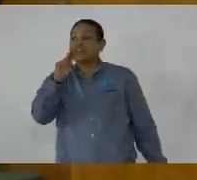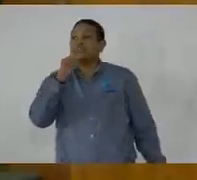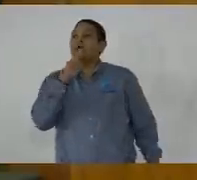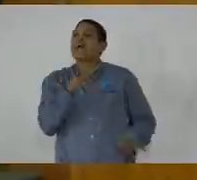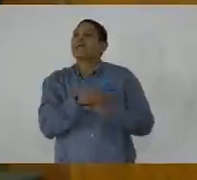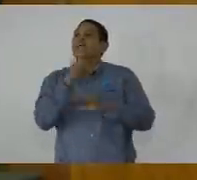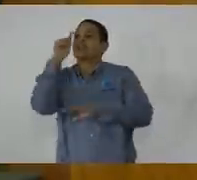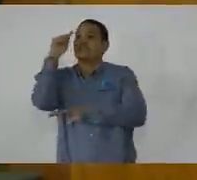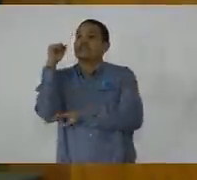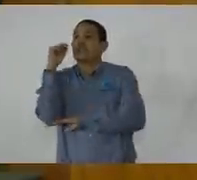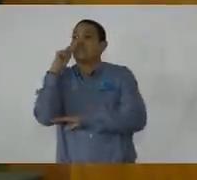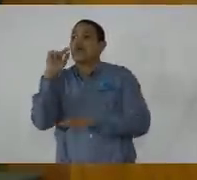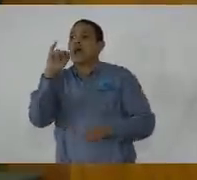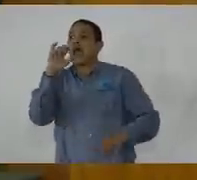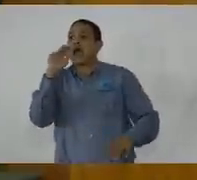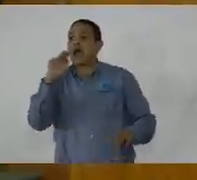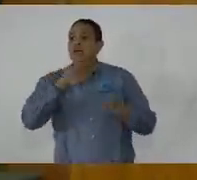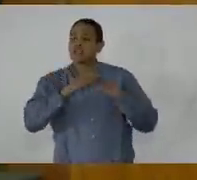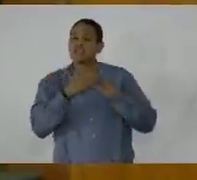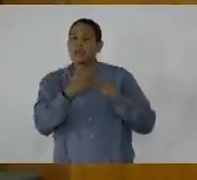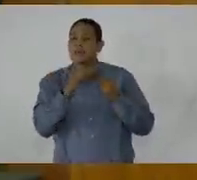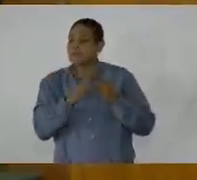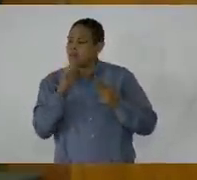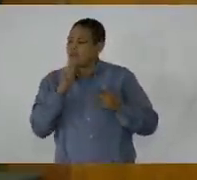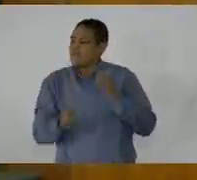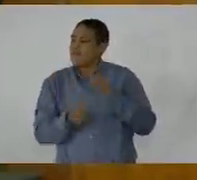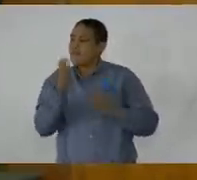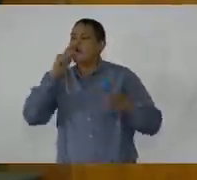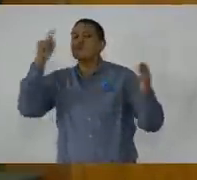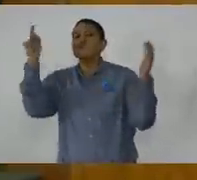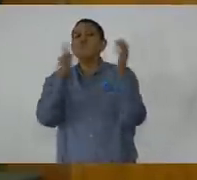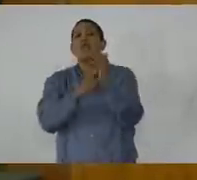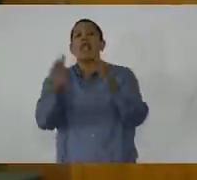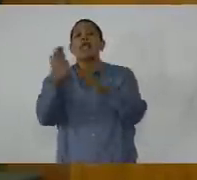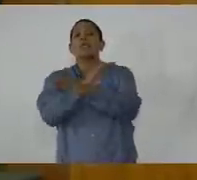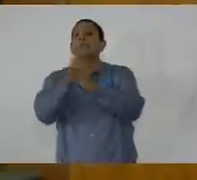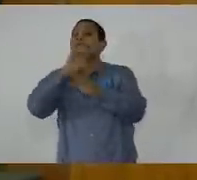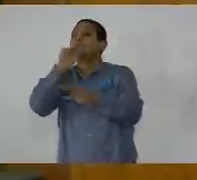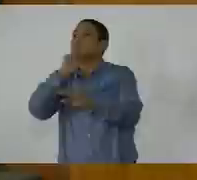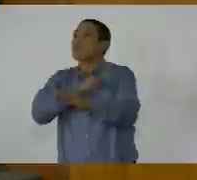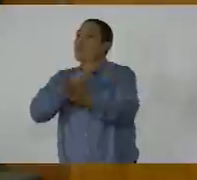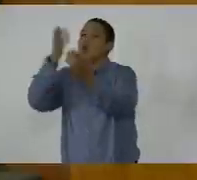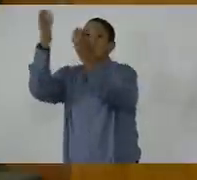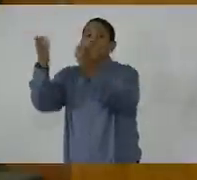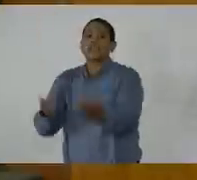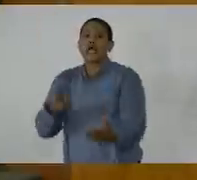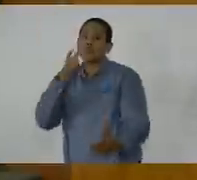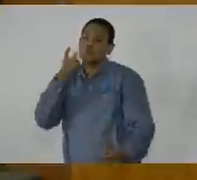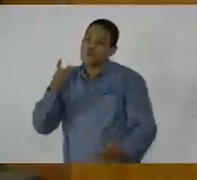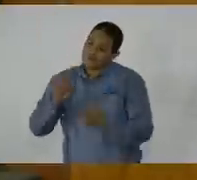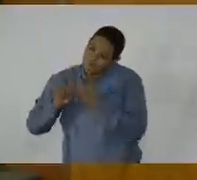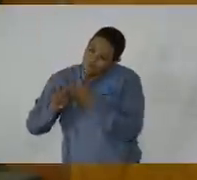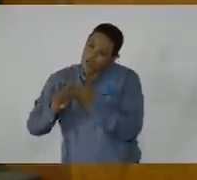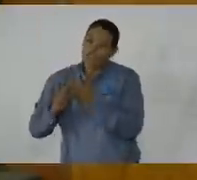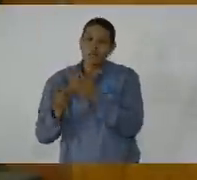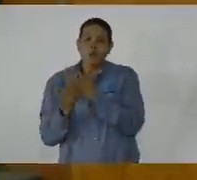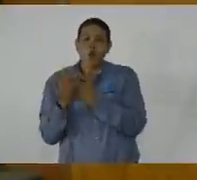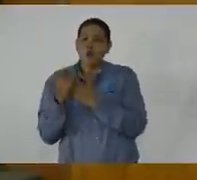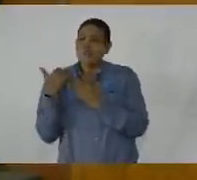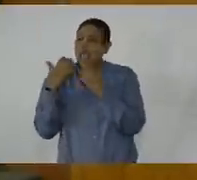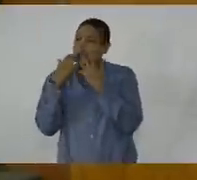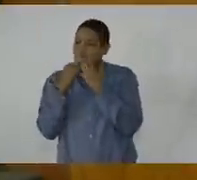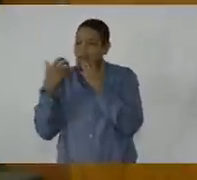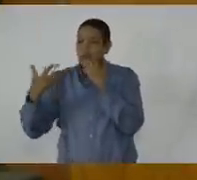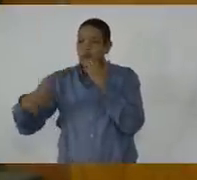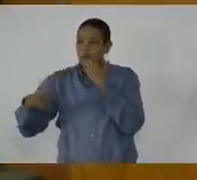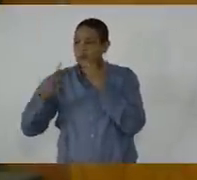stalwart and icon in Jamaica, and one of the most recognized business personality whose friendship and counsel I value